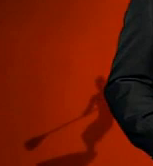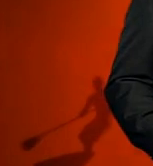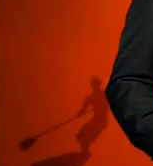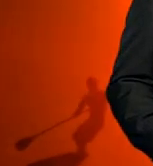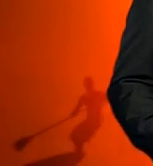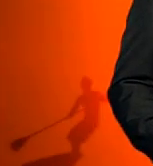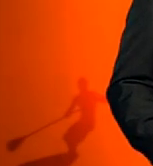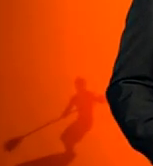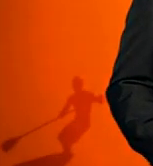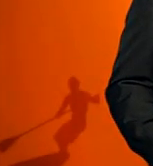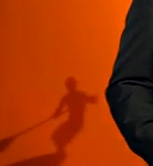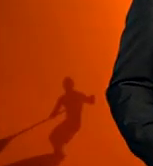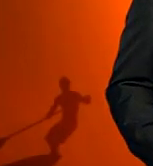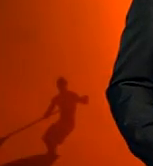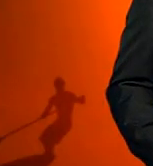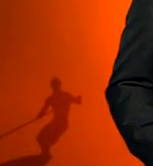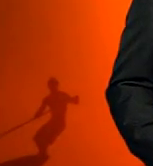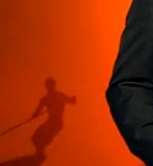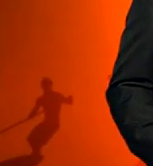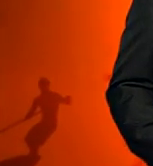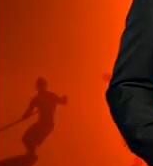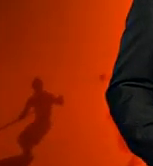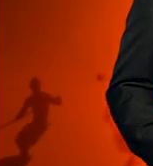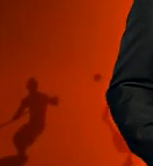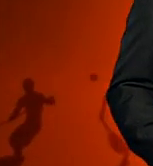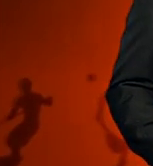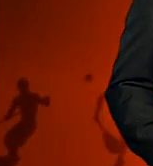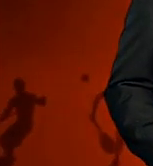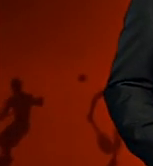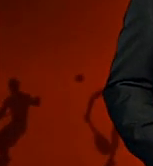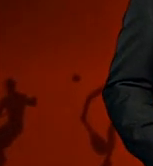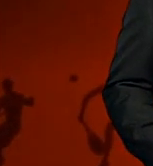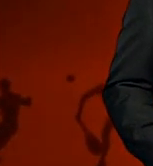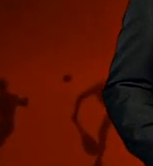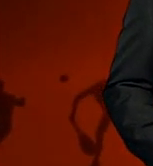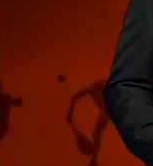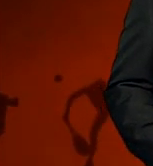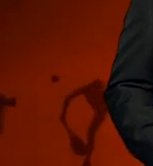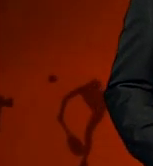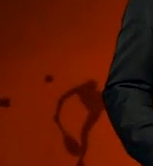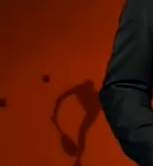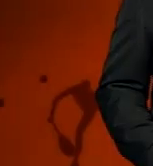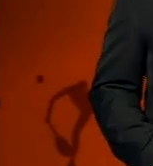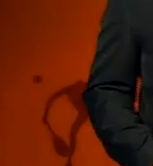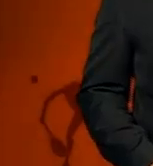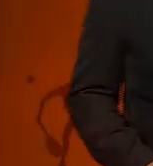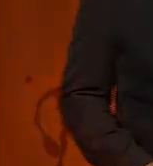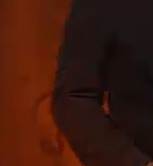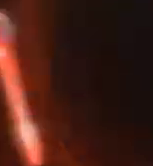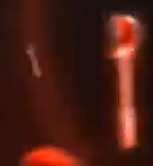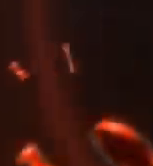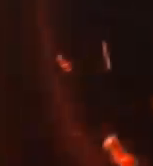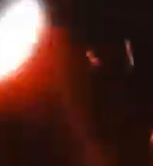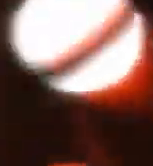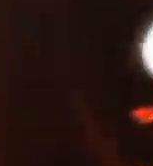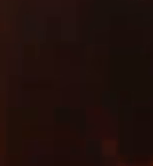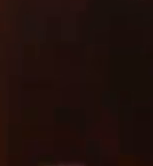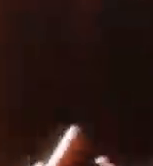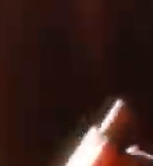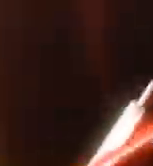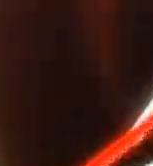New Media. Facebook overruled by Oversight Board on first cases. Details coming up.